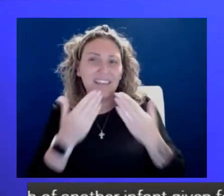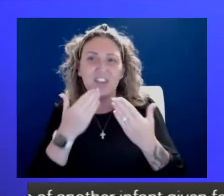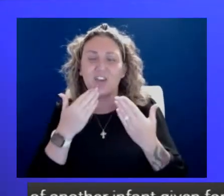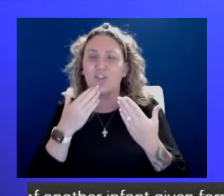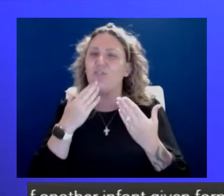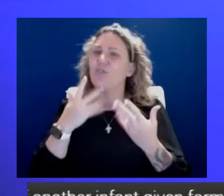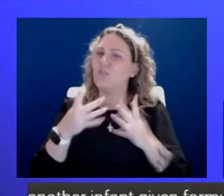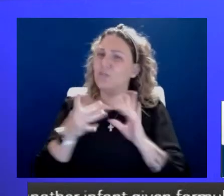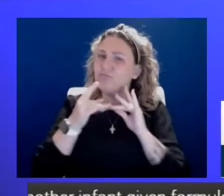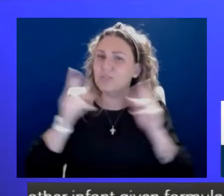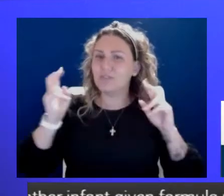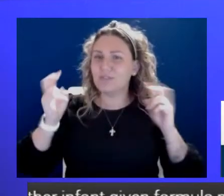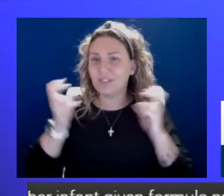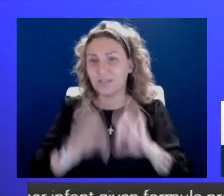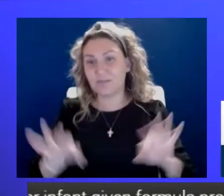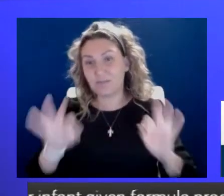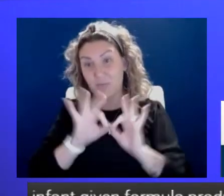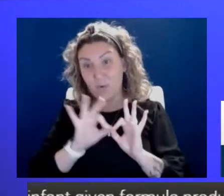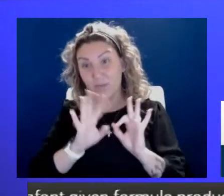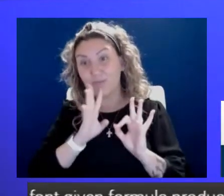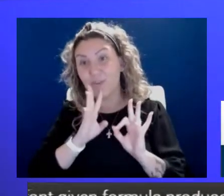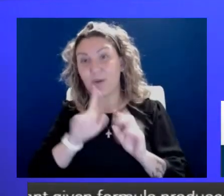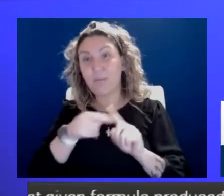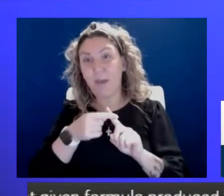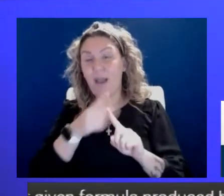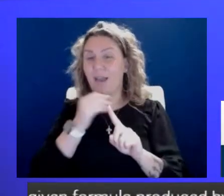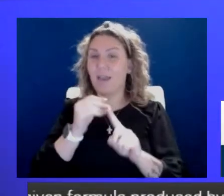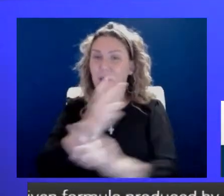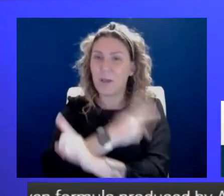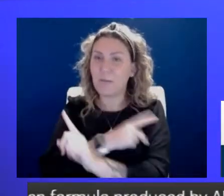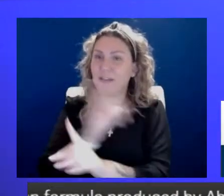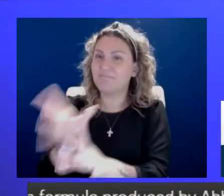it's important to talk about and get patients connected to the right